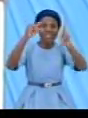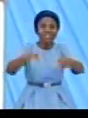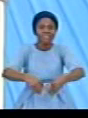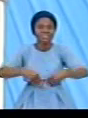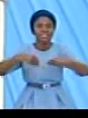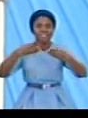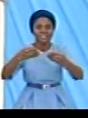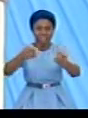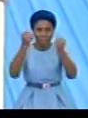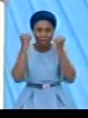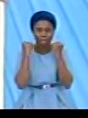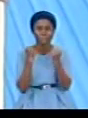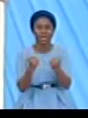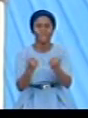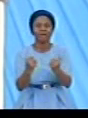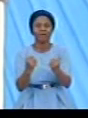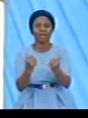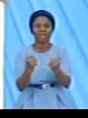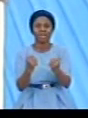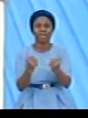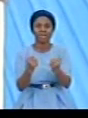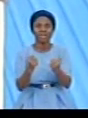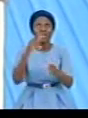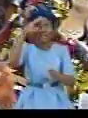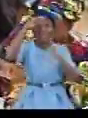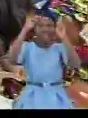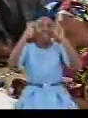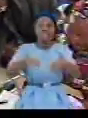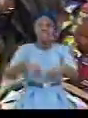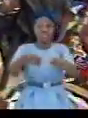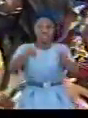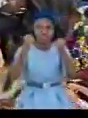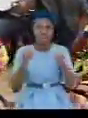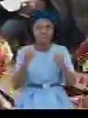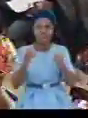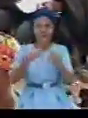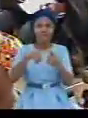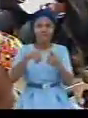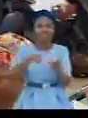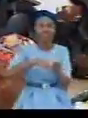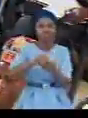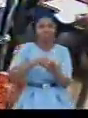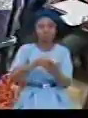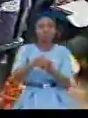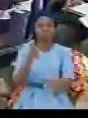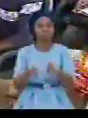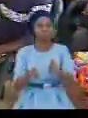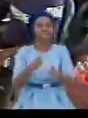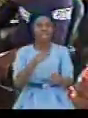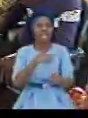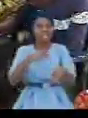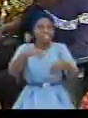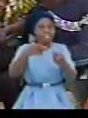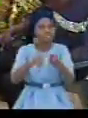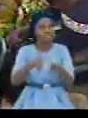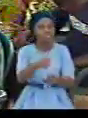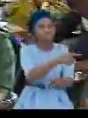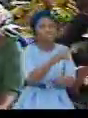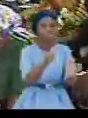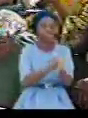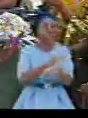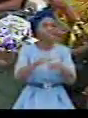power. He giveth power to the faint. And to them that have no might, he